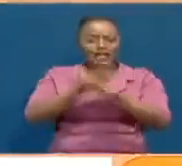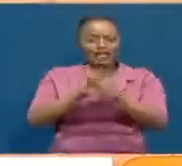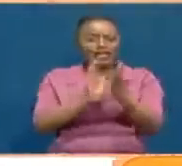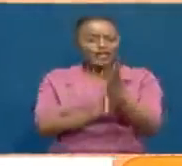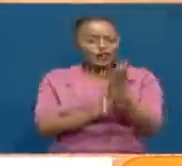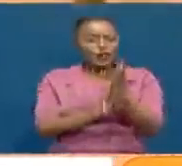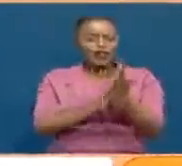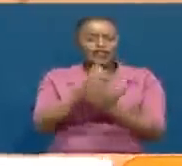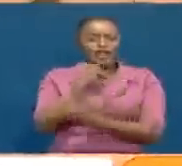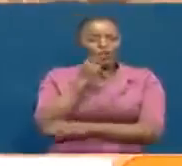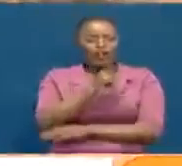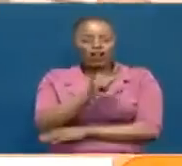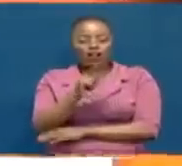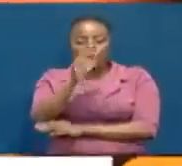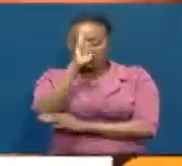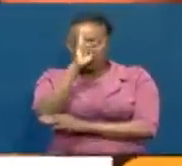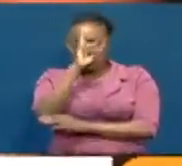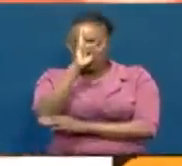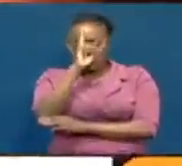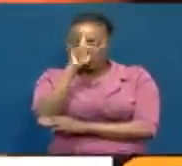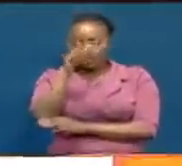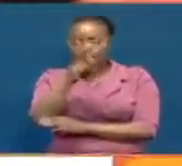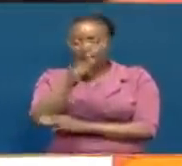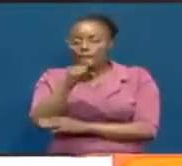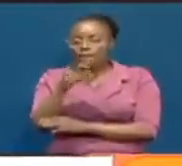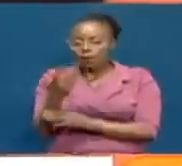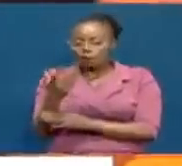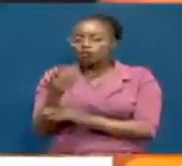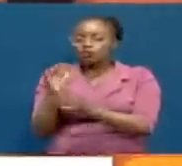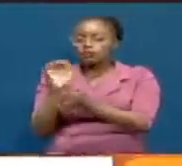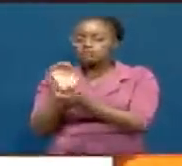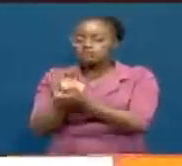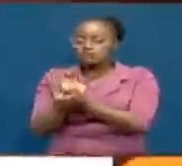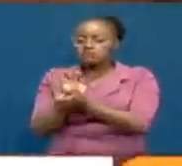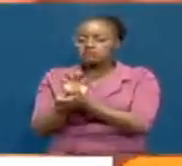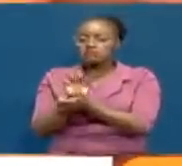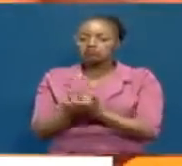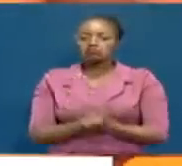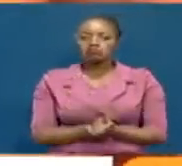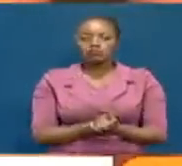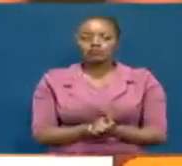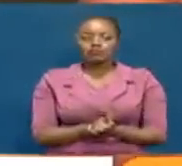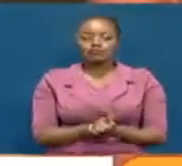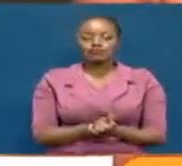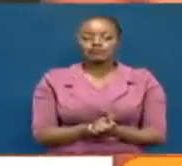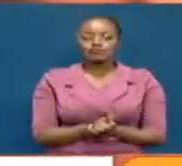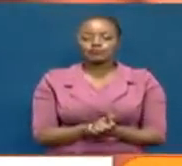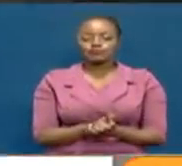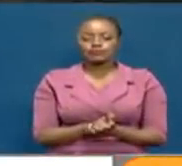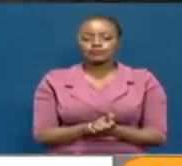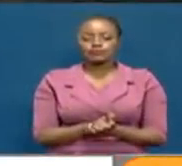recommendations on who among the officers should face the four counts of murder. Hassan Mugambi, Citizen TV.